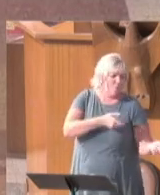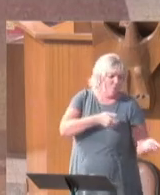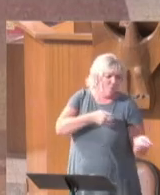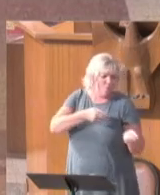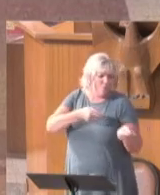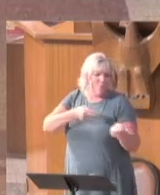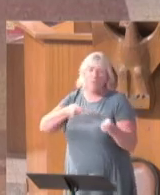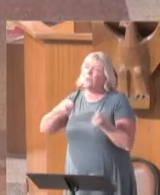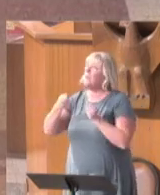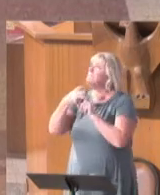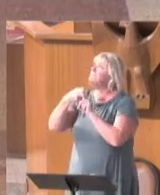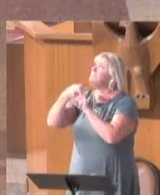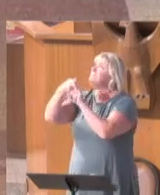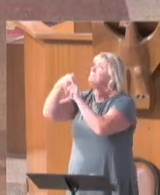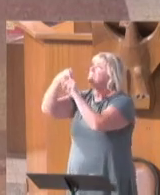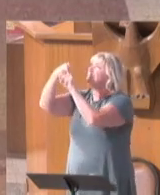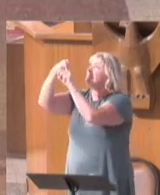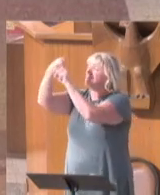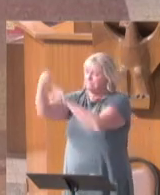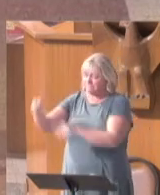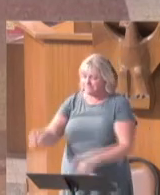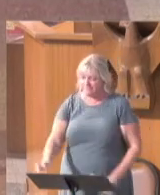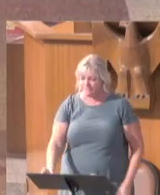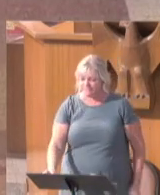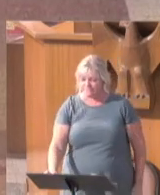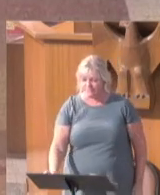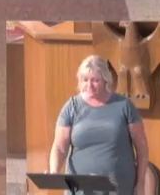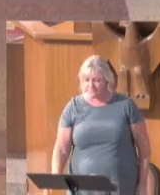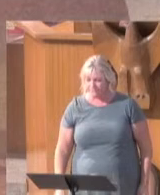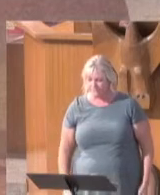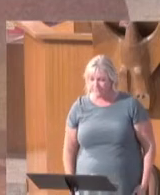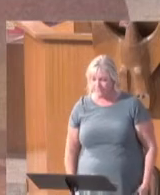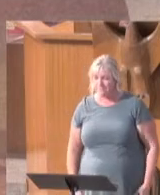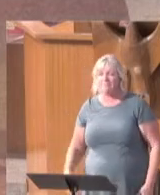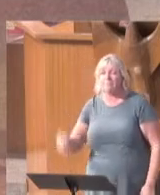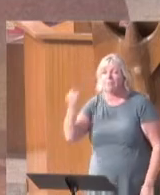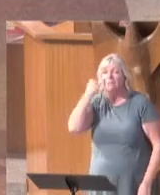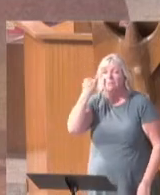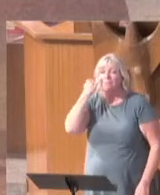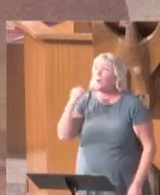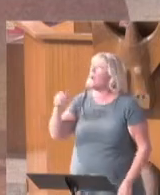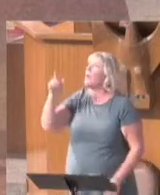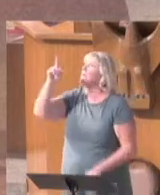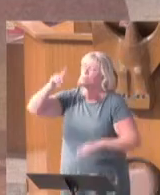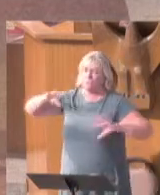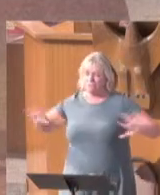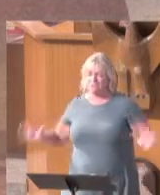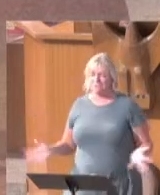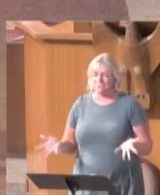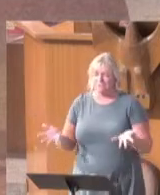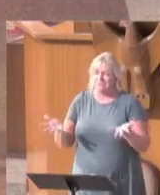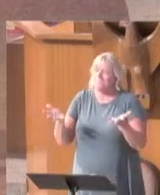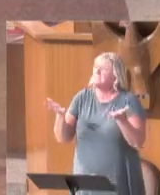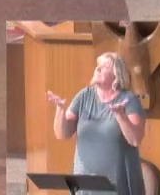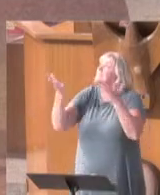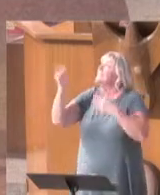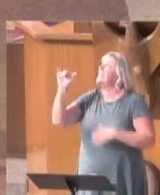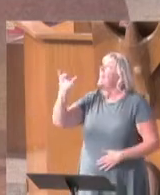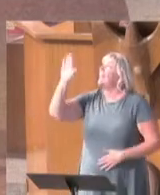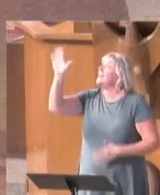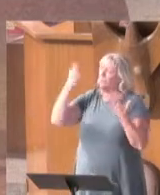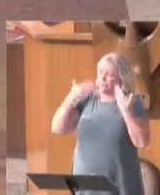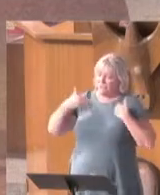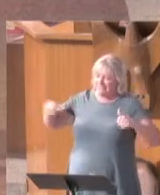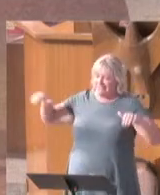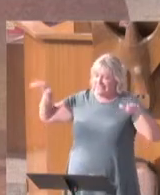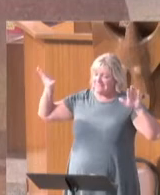holding on. Well, what if you lift me up on your